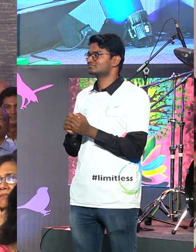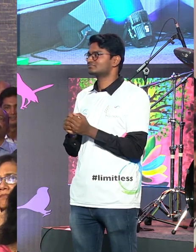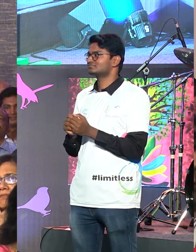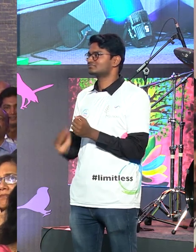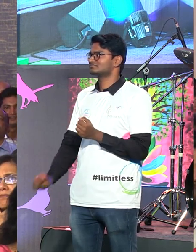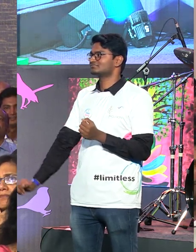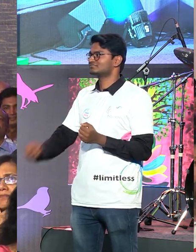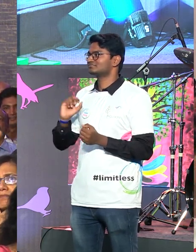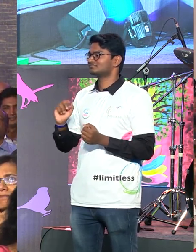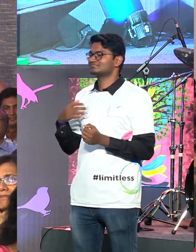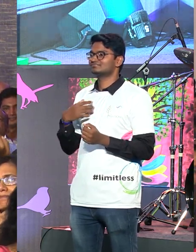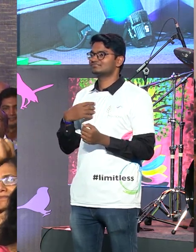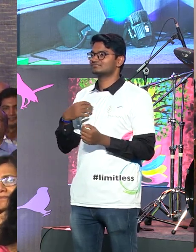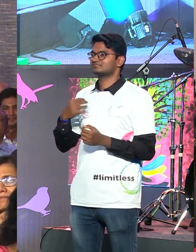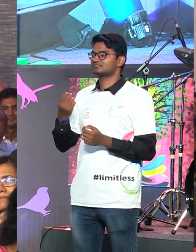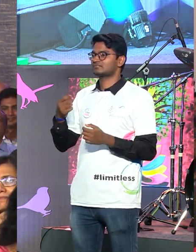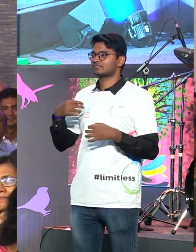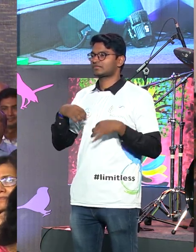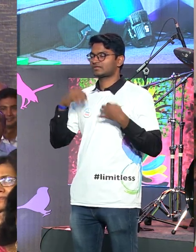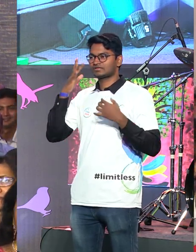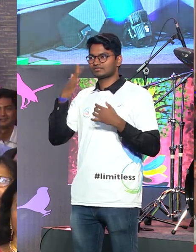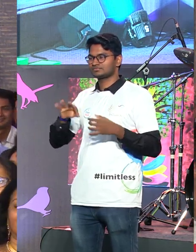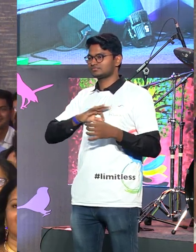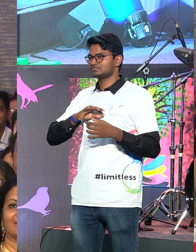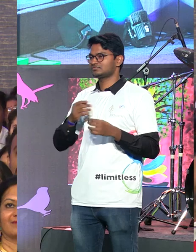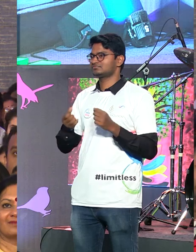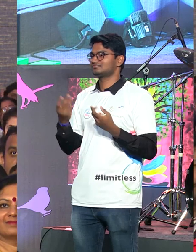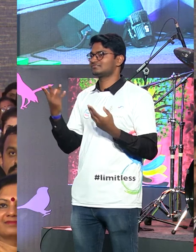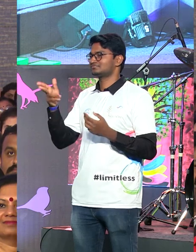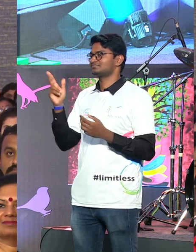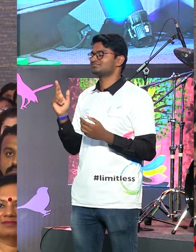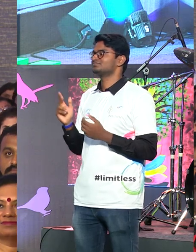much. Yeah. Okay. Yeah.